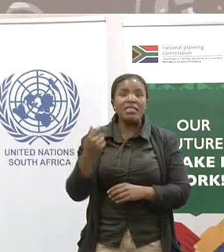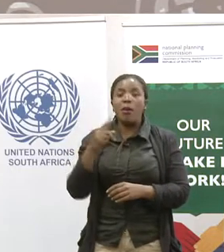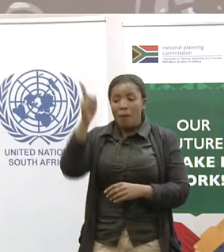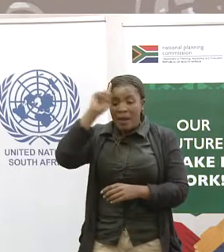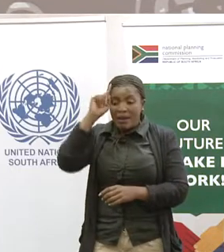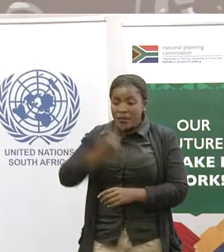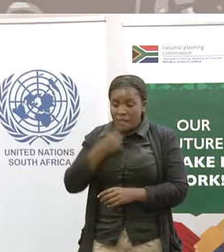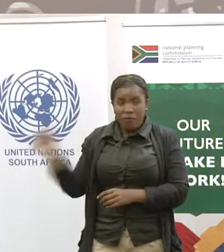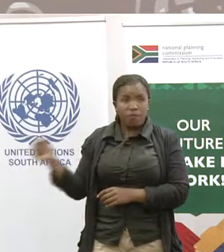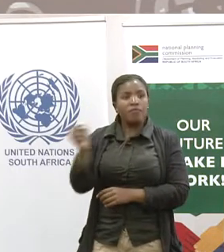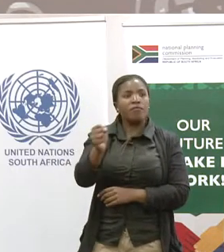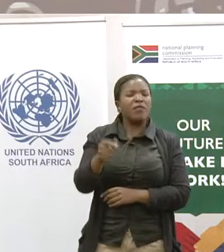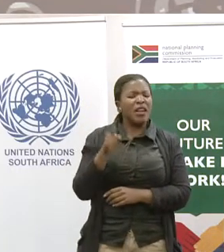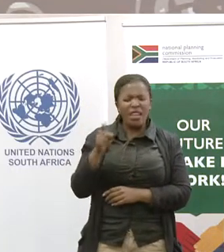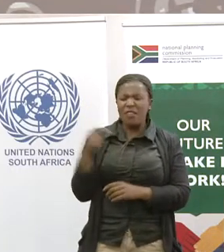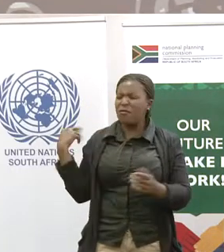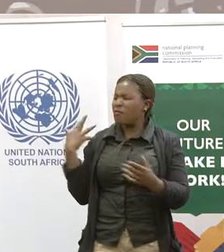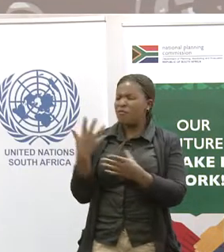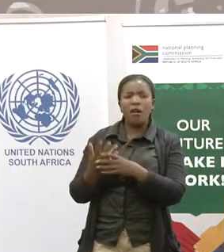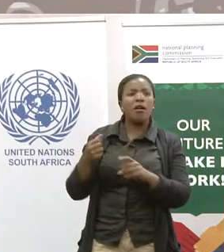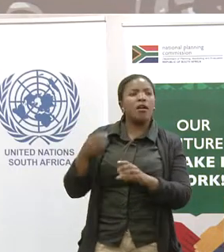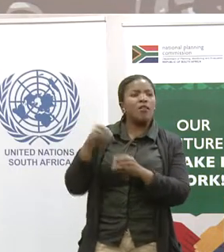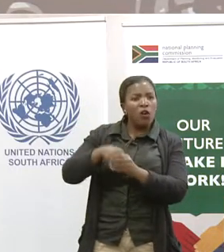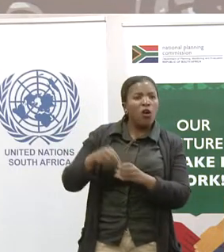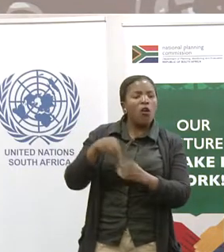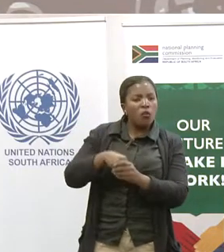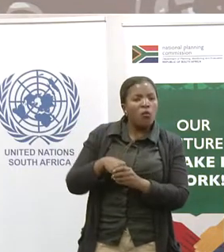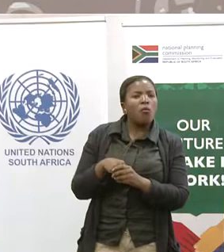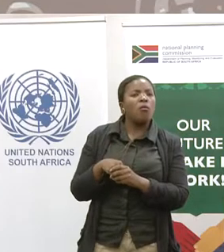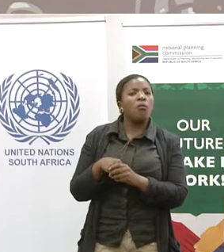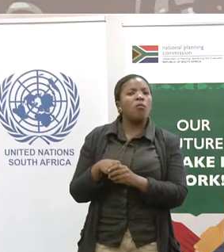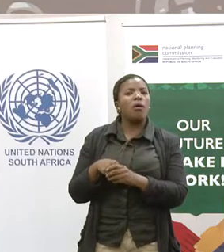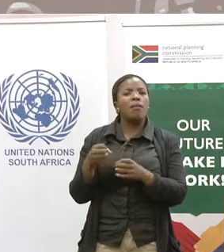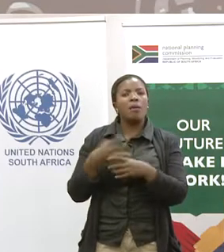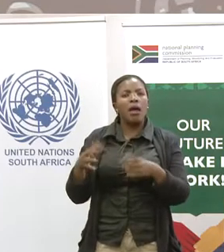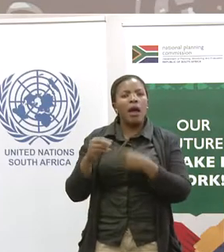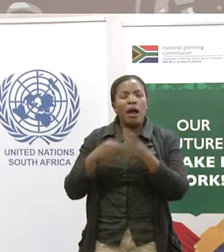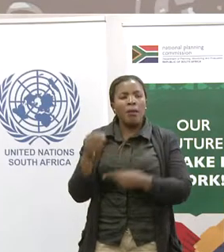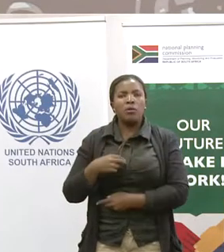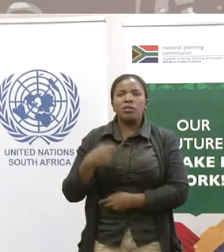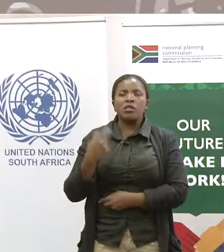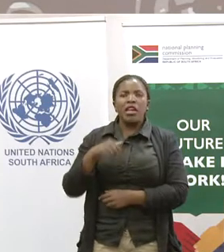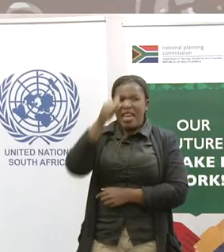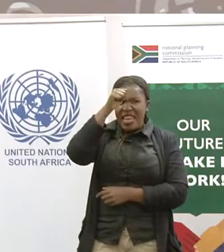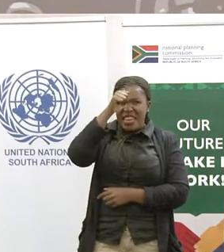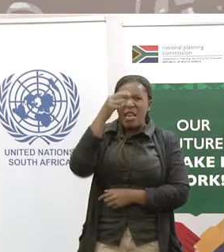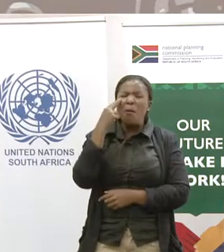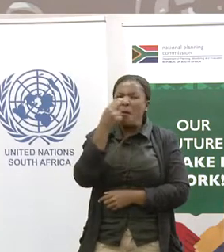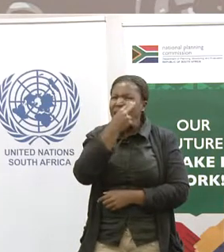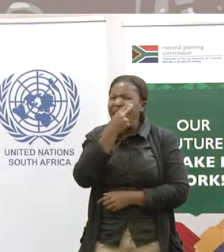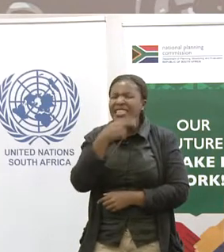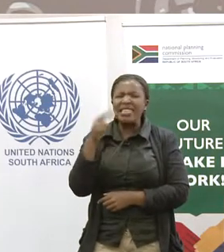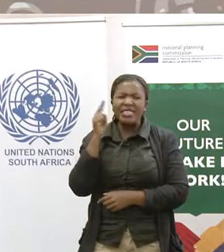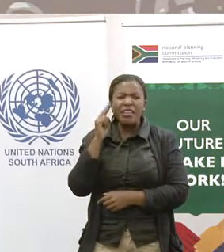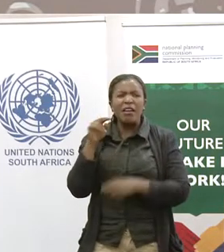Justice Jacob has been heavily involved in the activities of the Natal Indian Blind and Deaf Society and the South